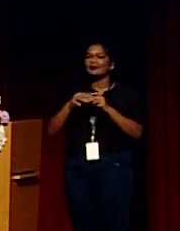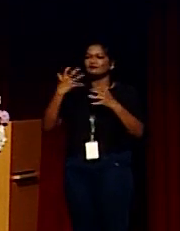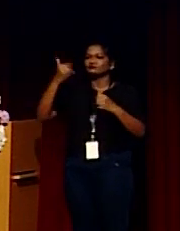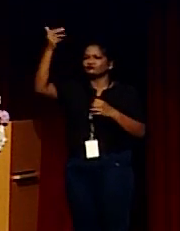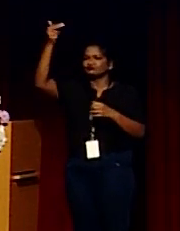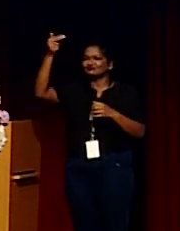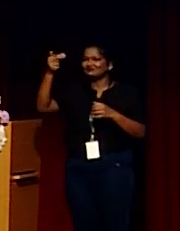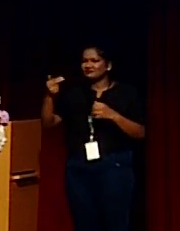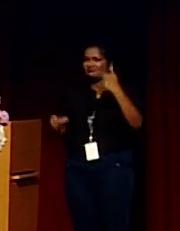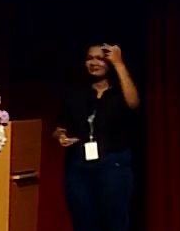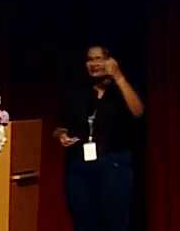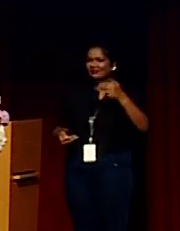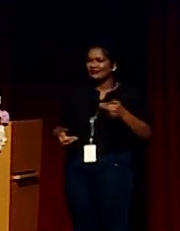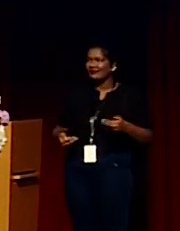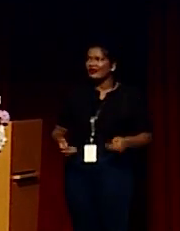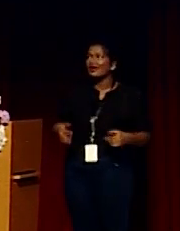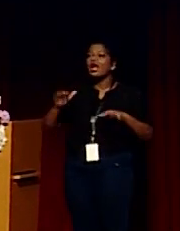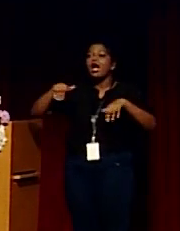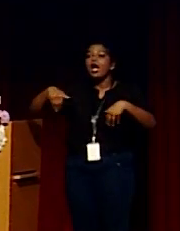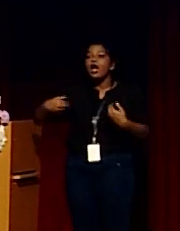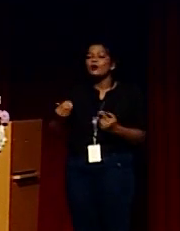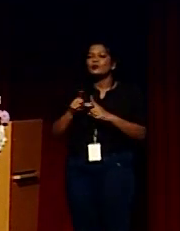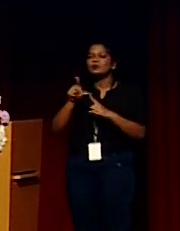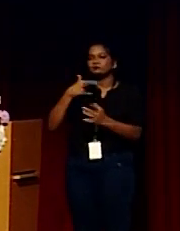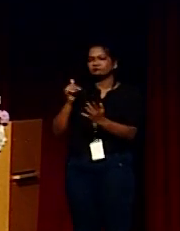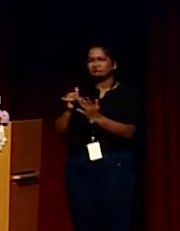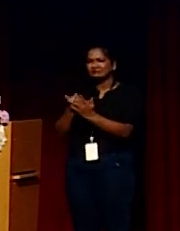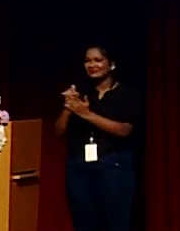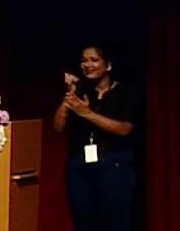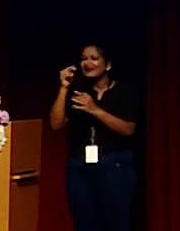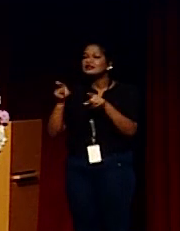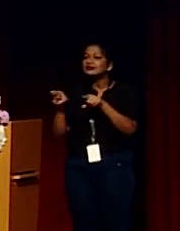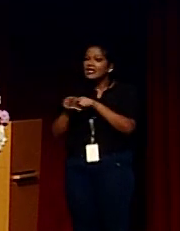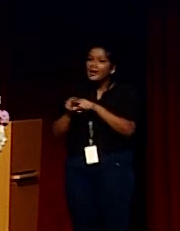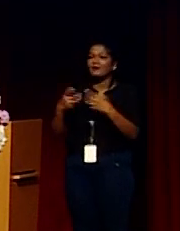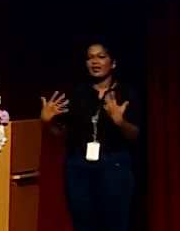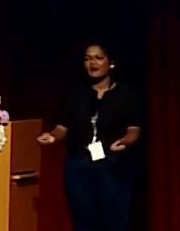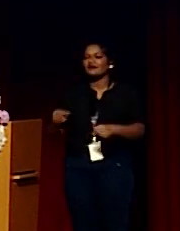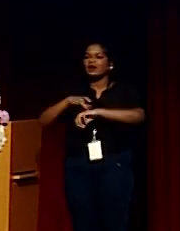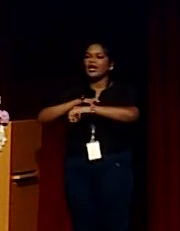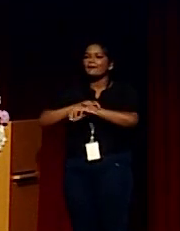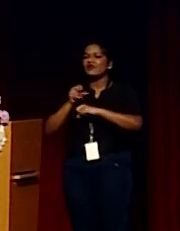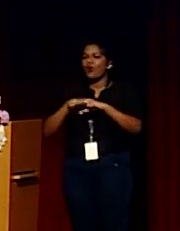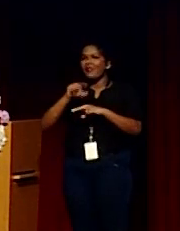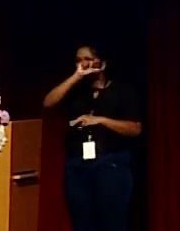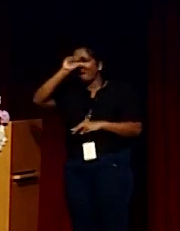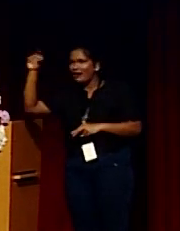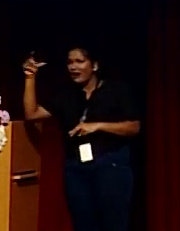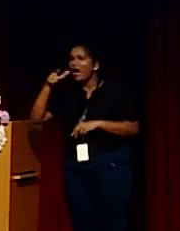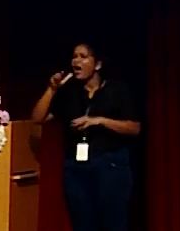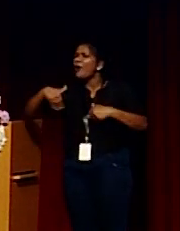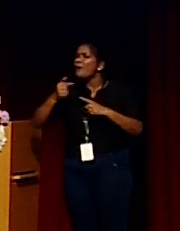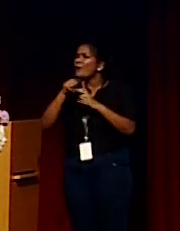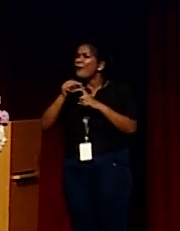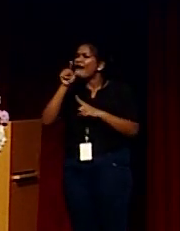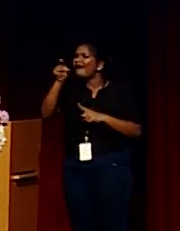ordering of how you navigate this chemical formula. How do you walk through